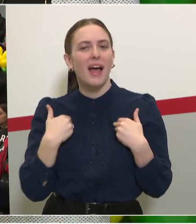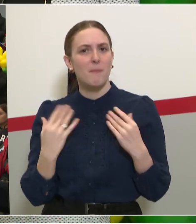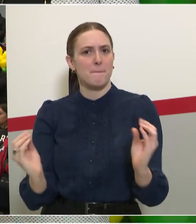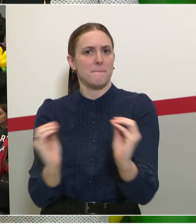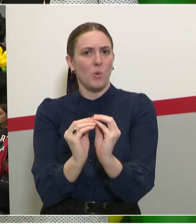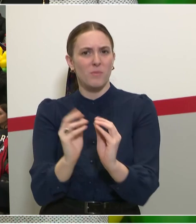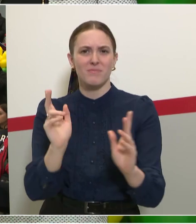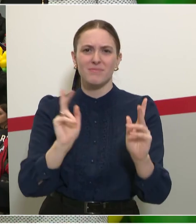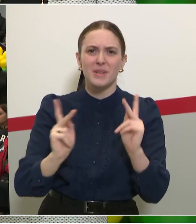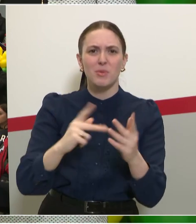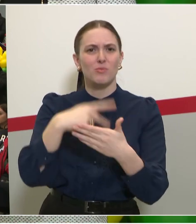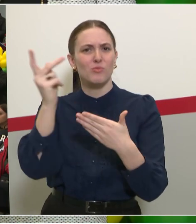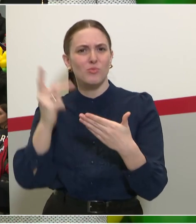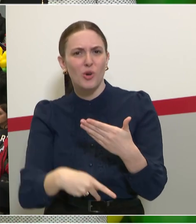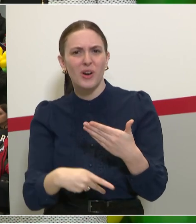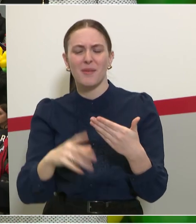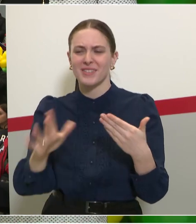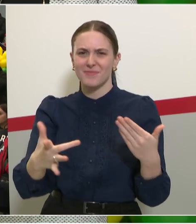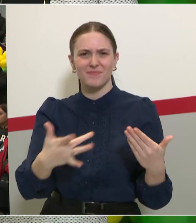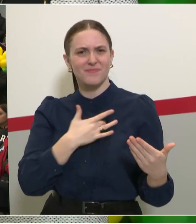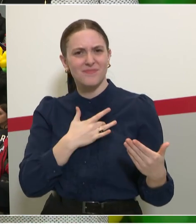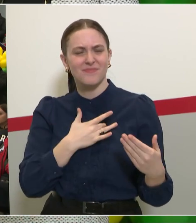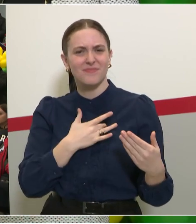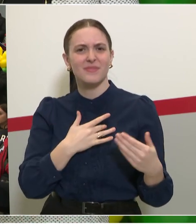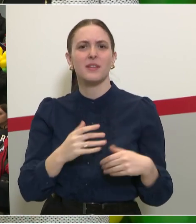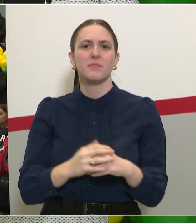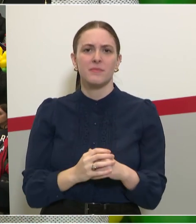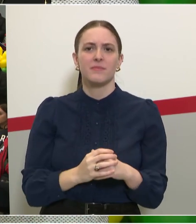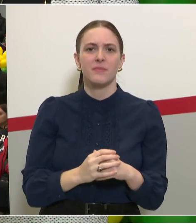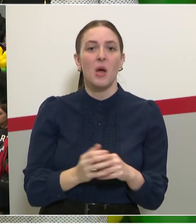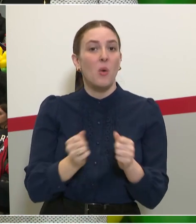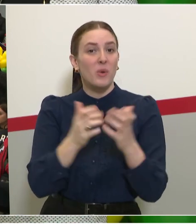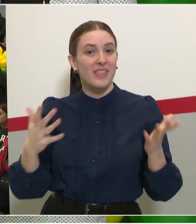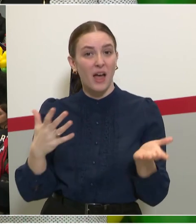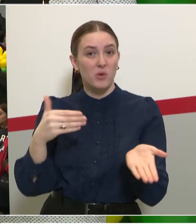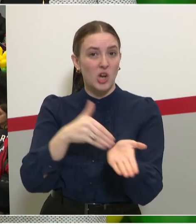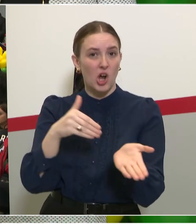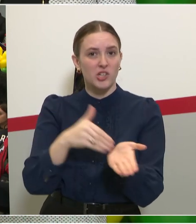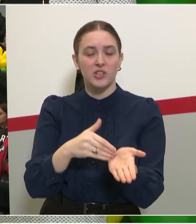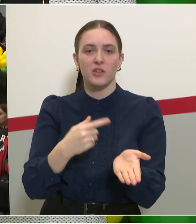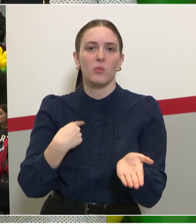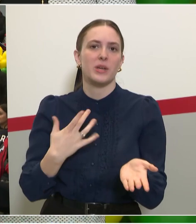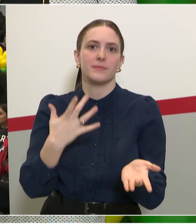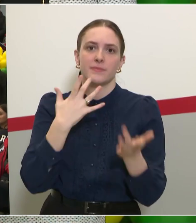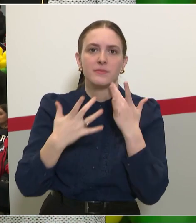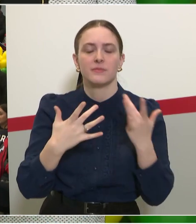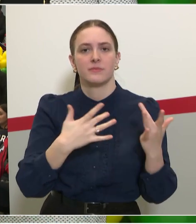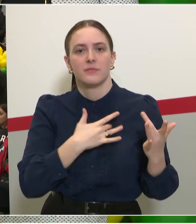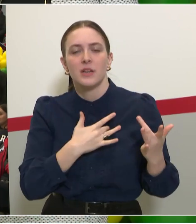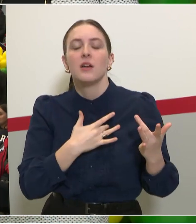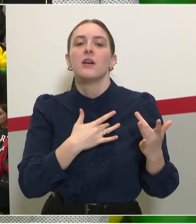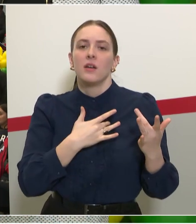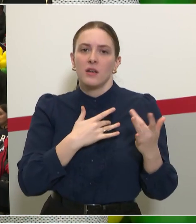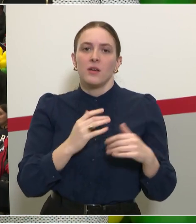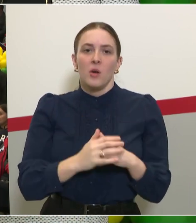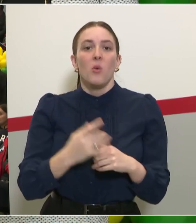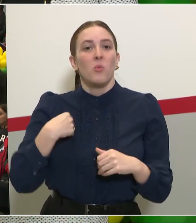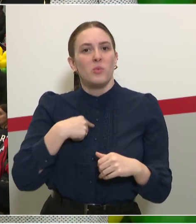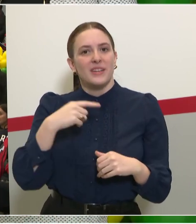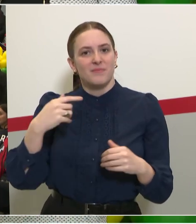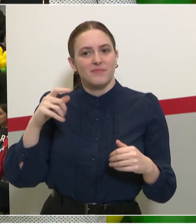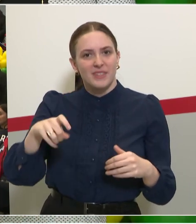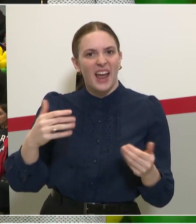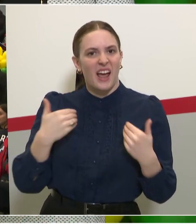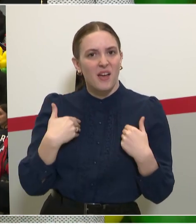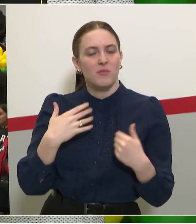Doctors, it becomes the bleeding heart of our nation. Each and every person in the city works in a complex system that remains in harmony. And